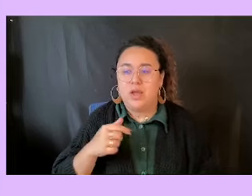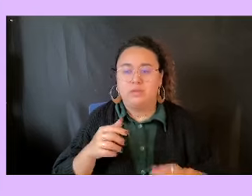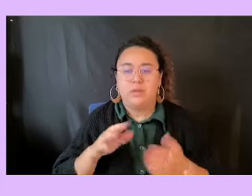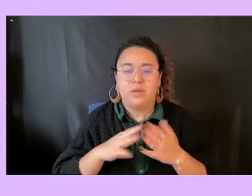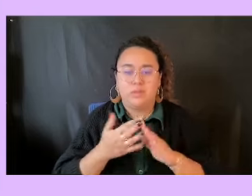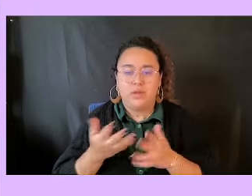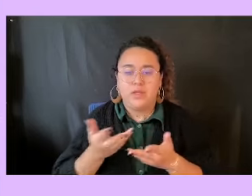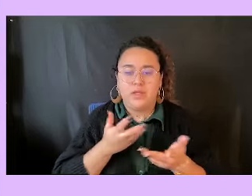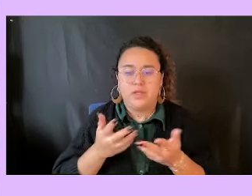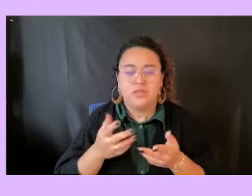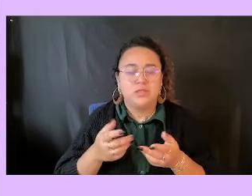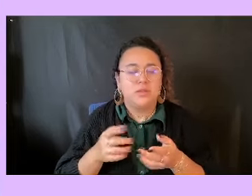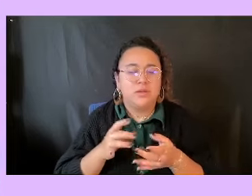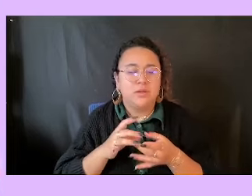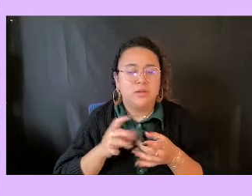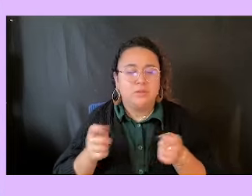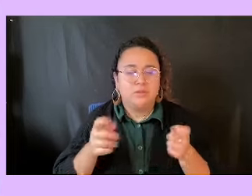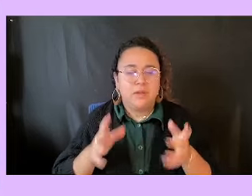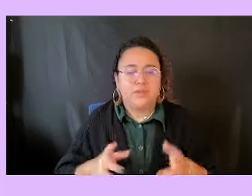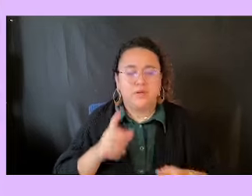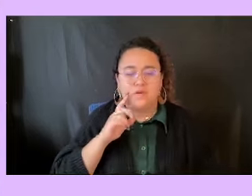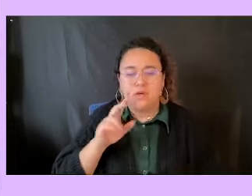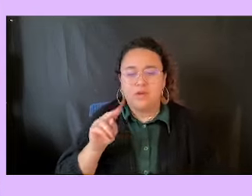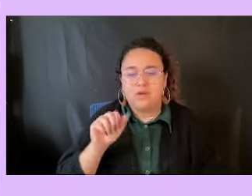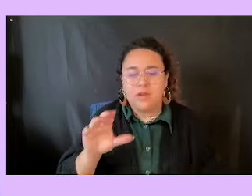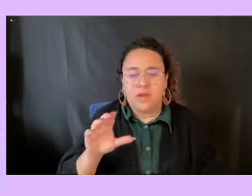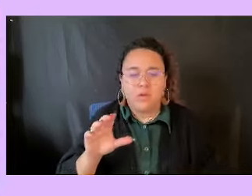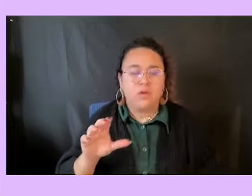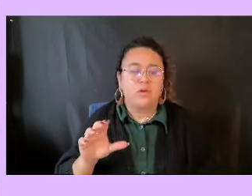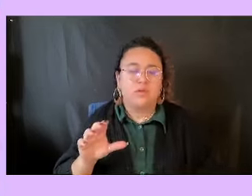help run NAC Boston, the Network of Arts Administrators of Color.